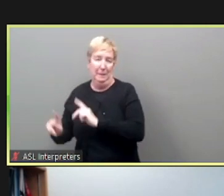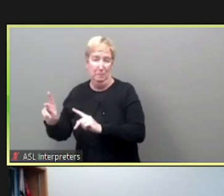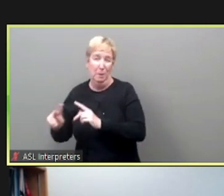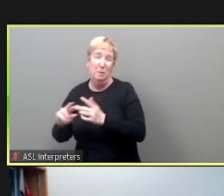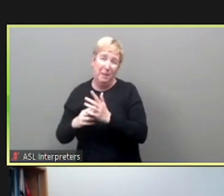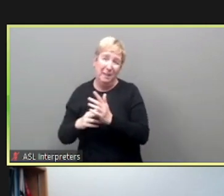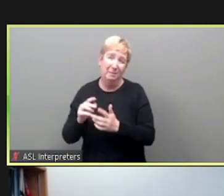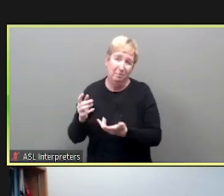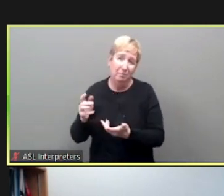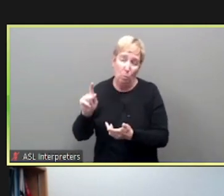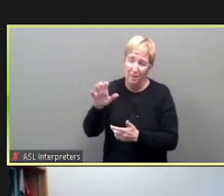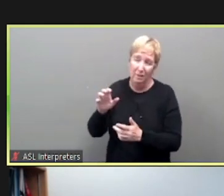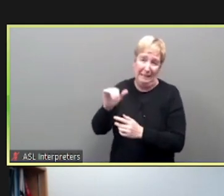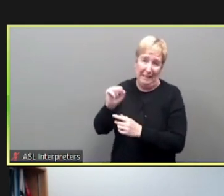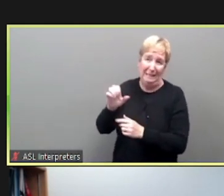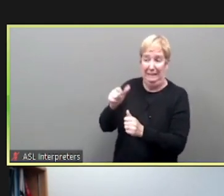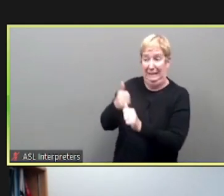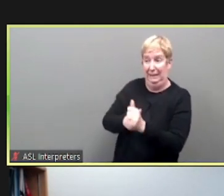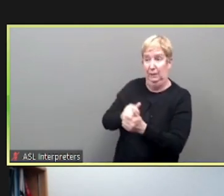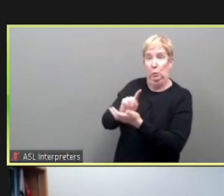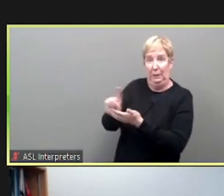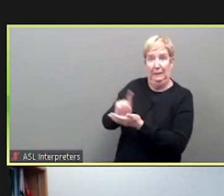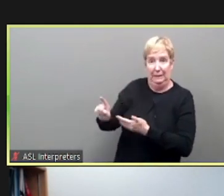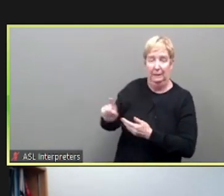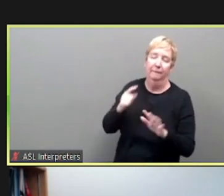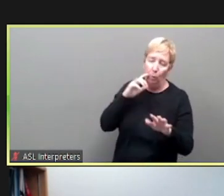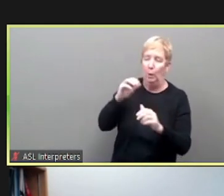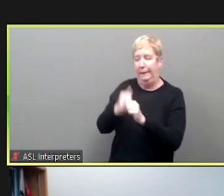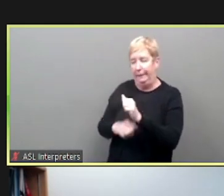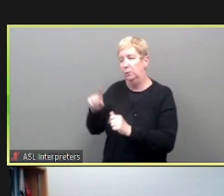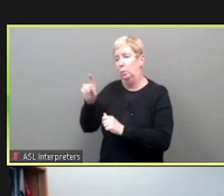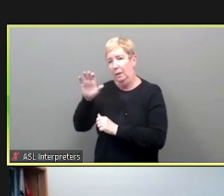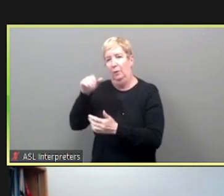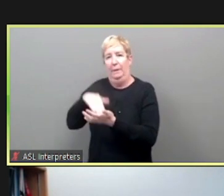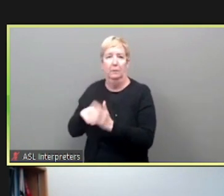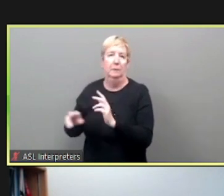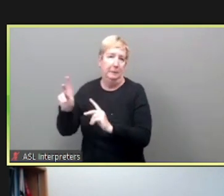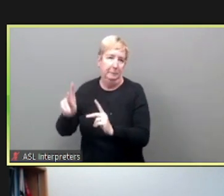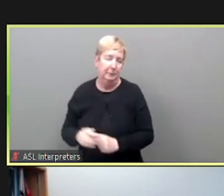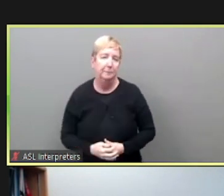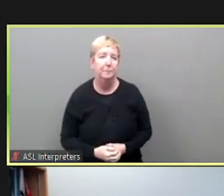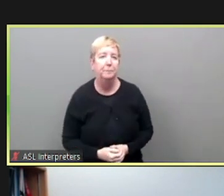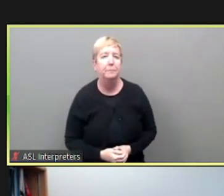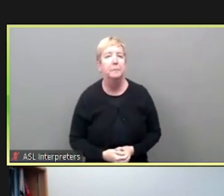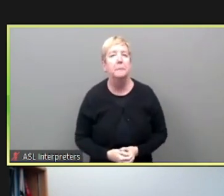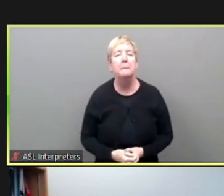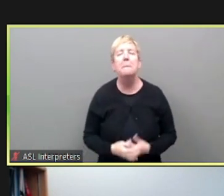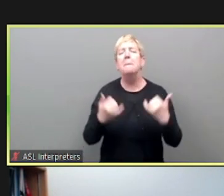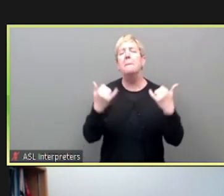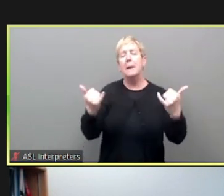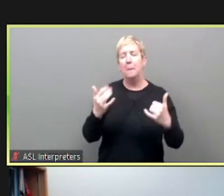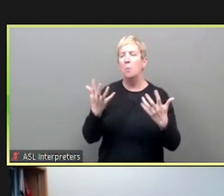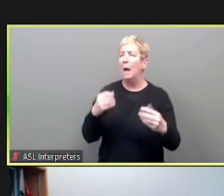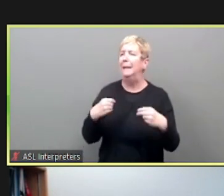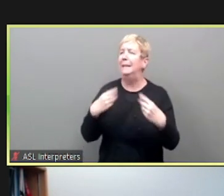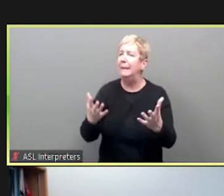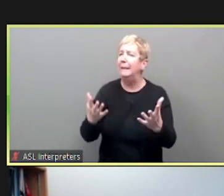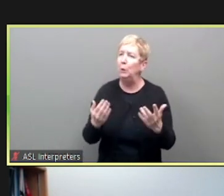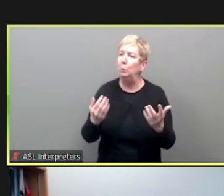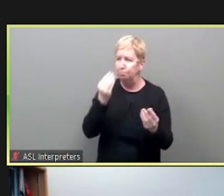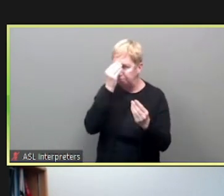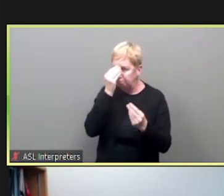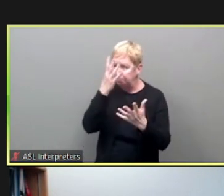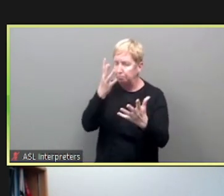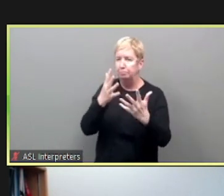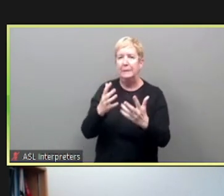per 100,000 persons. Next slide. So we wanted to give a quick update on